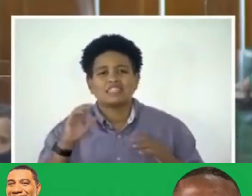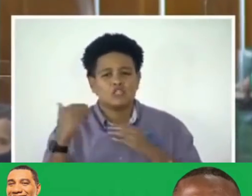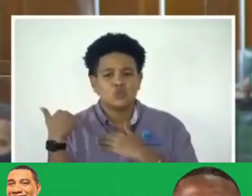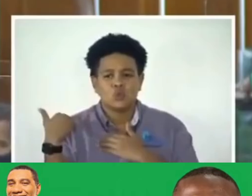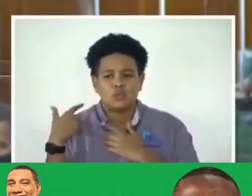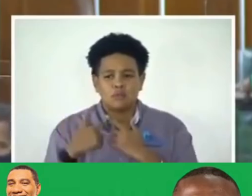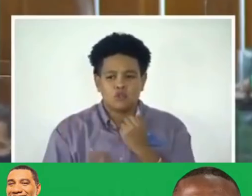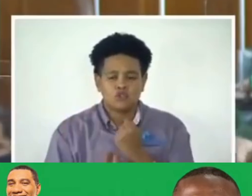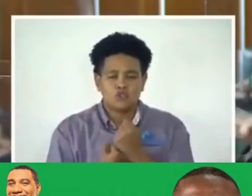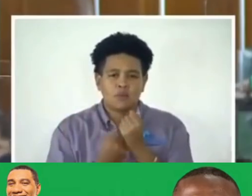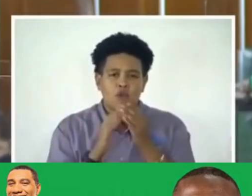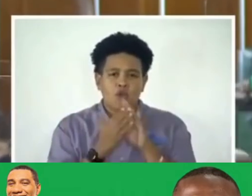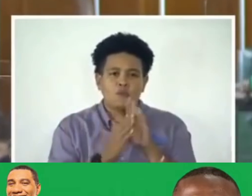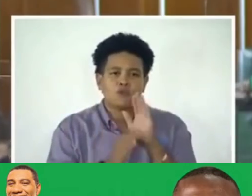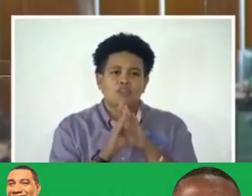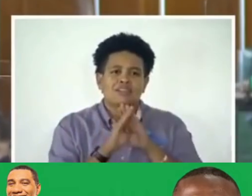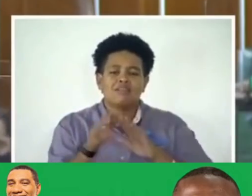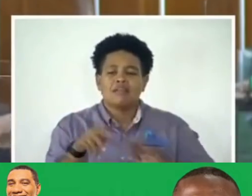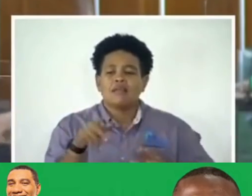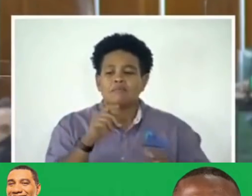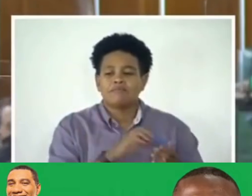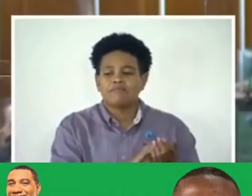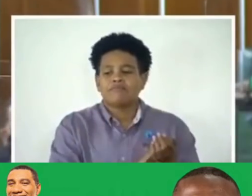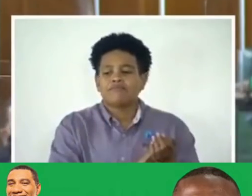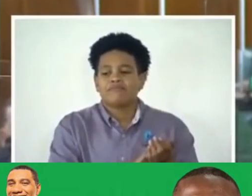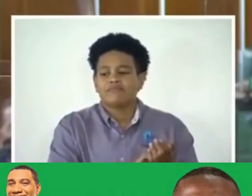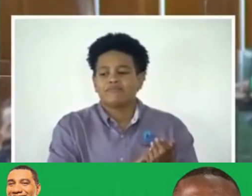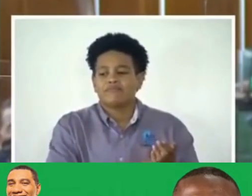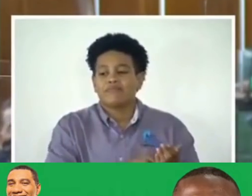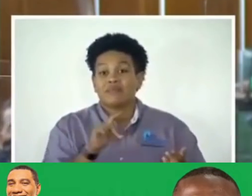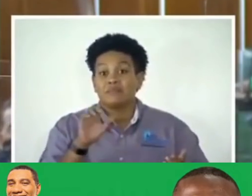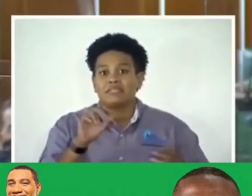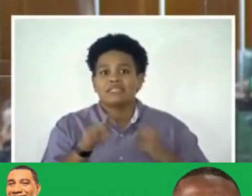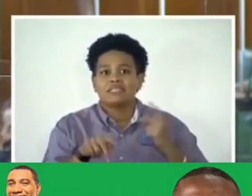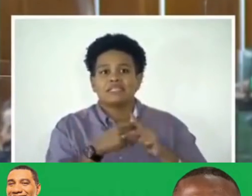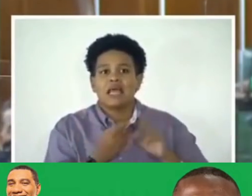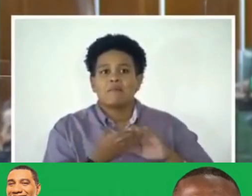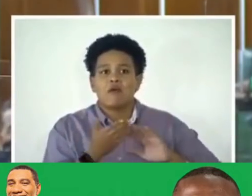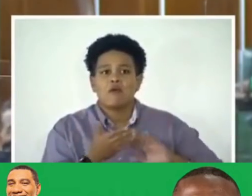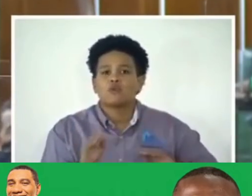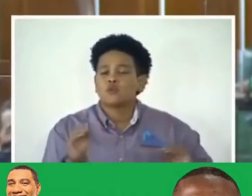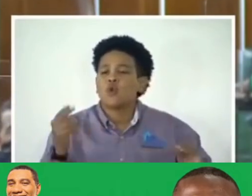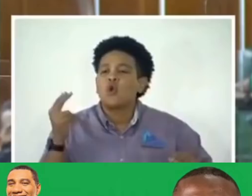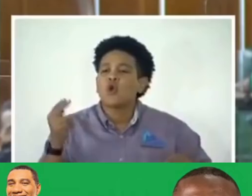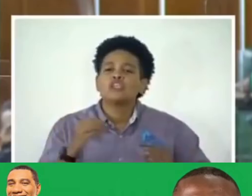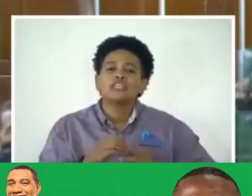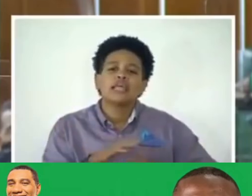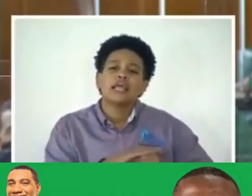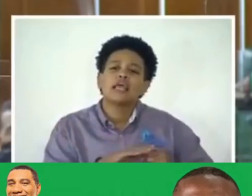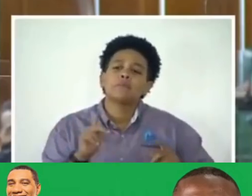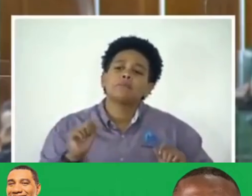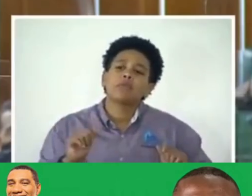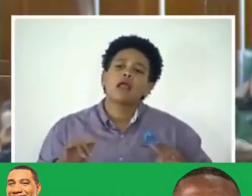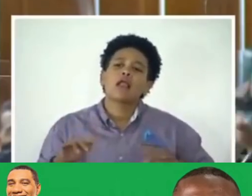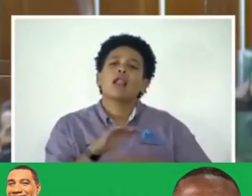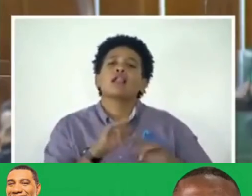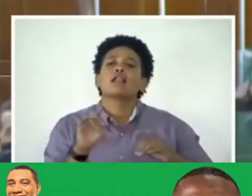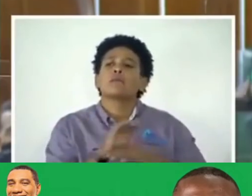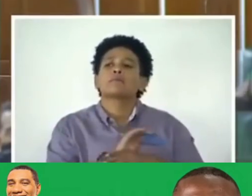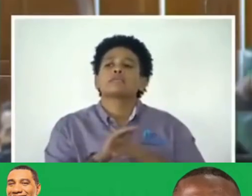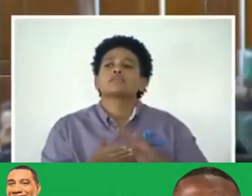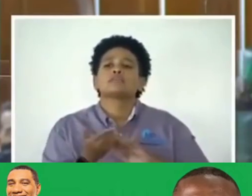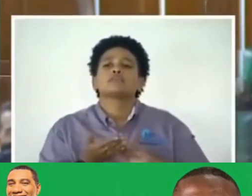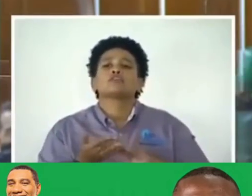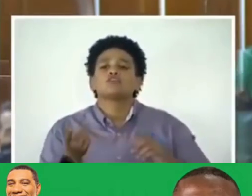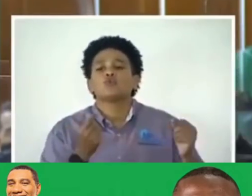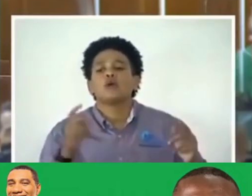I was just very horrified when I saw the brutality which was meted out to that woman on the video. I couldn't watch